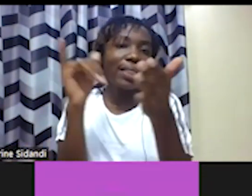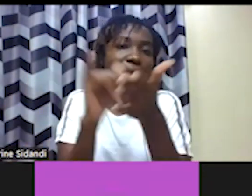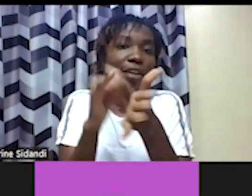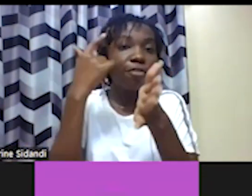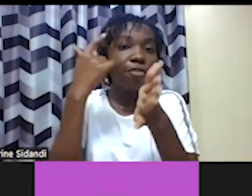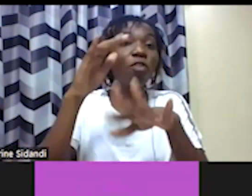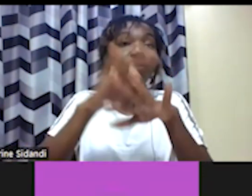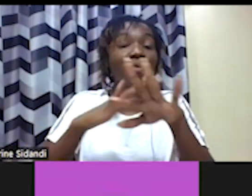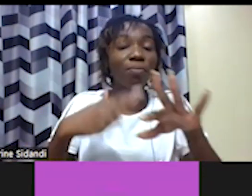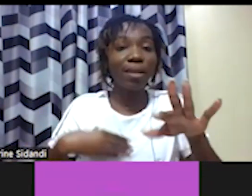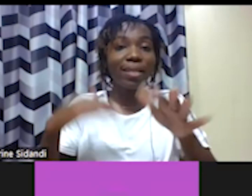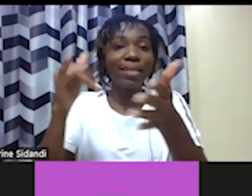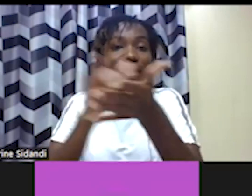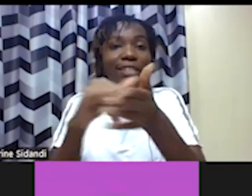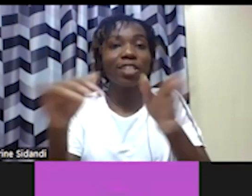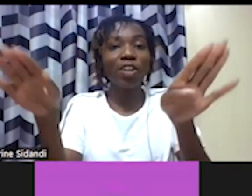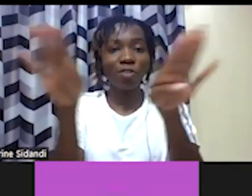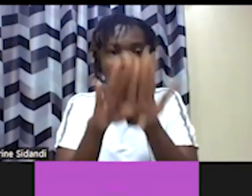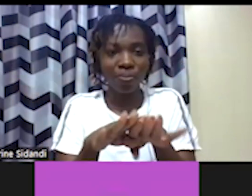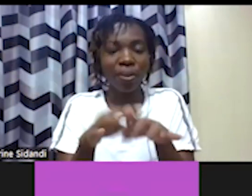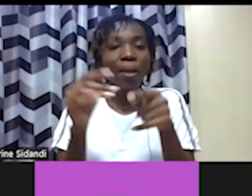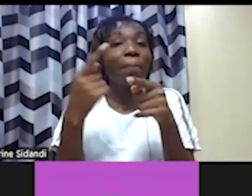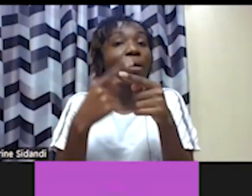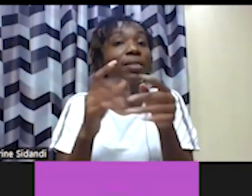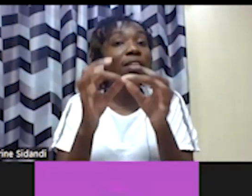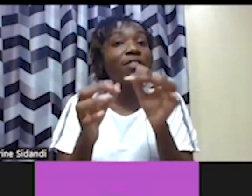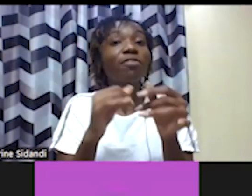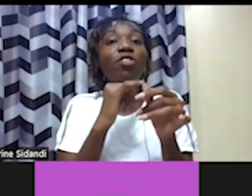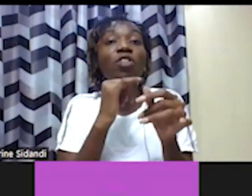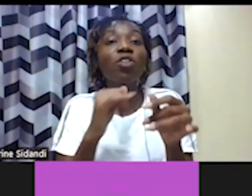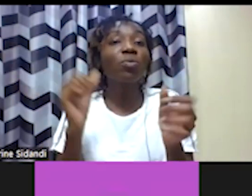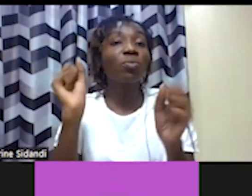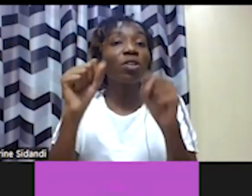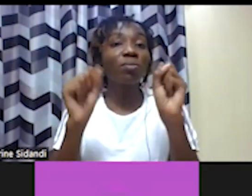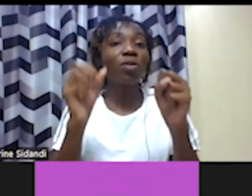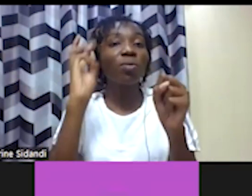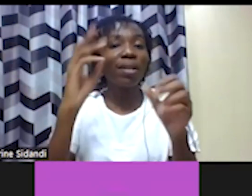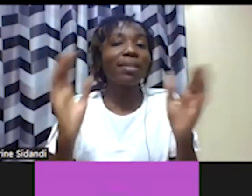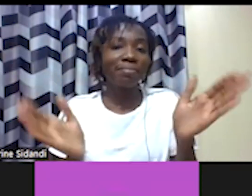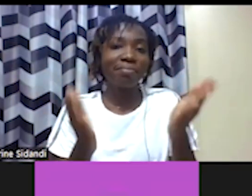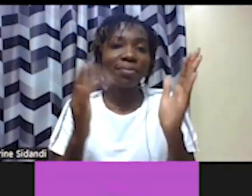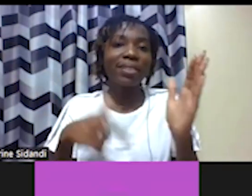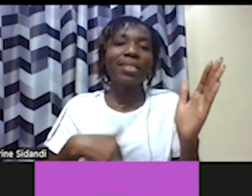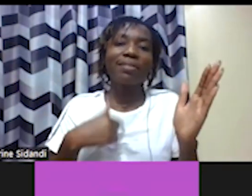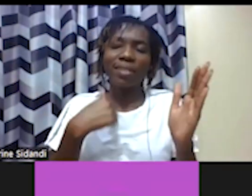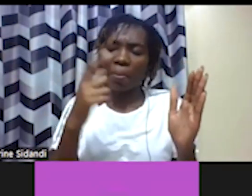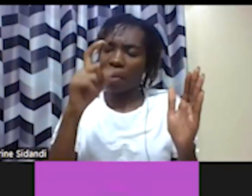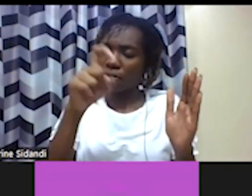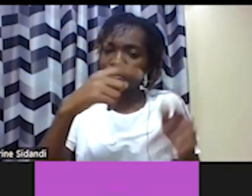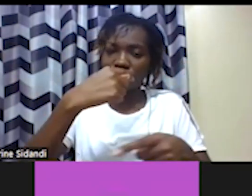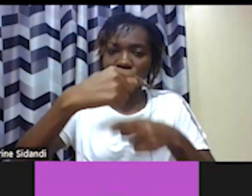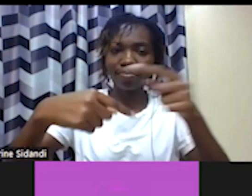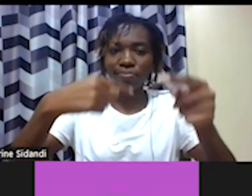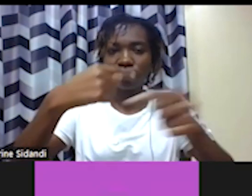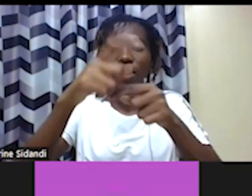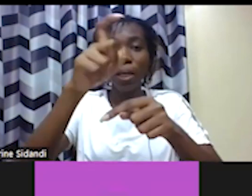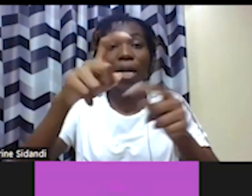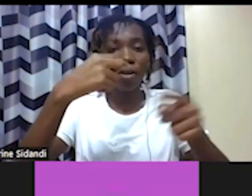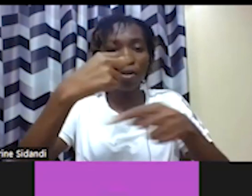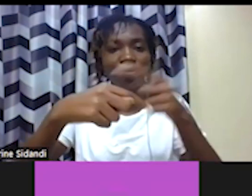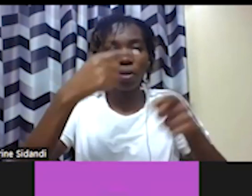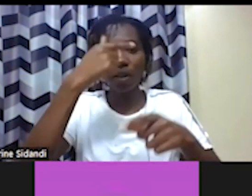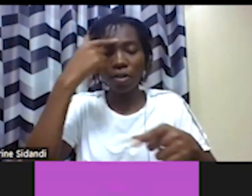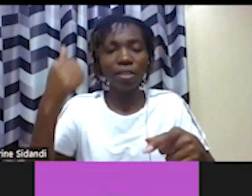that it is closed. Or if it's not possible, I encourage myself and say, I still must move on, because I have a rent to